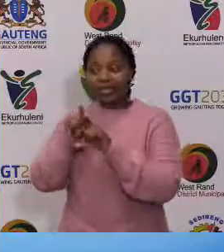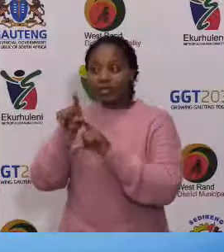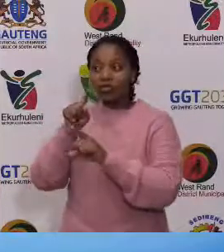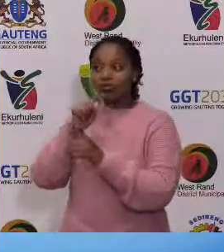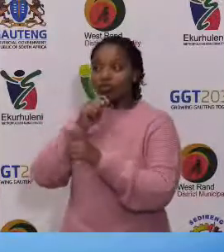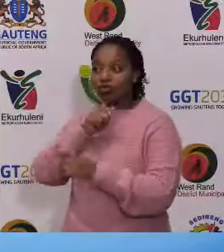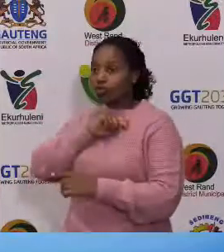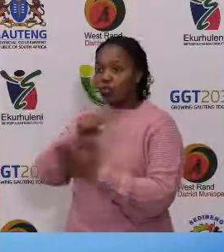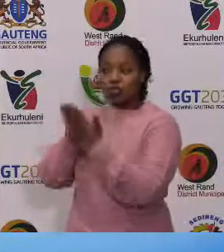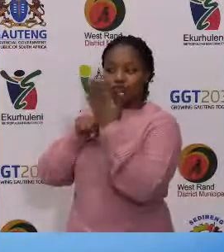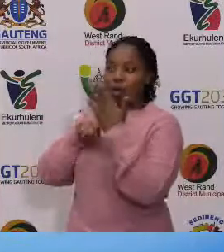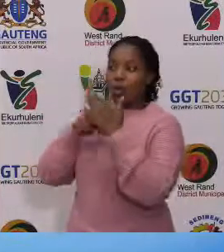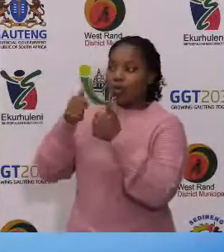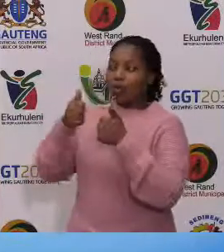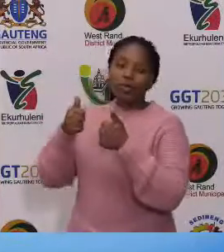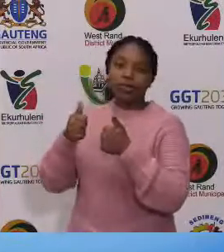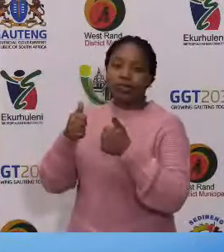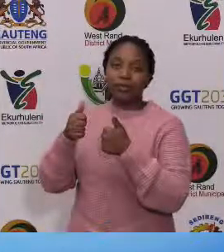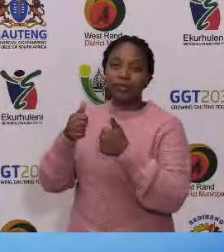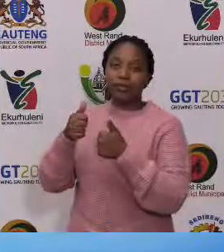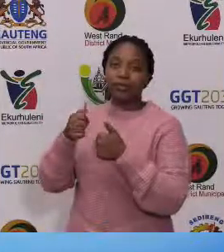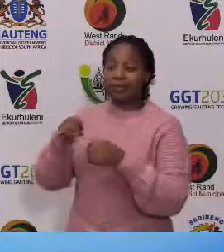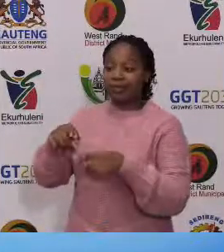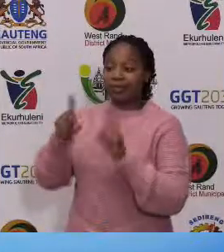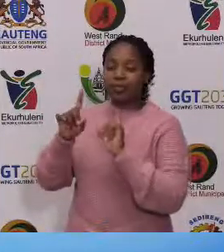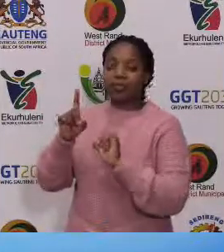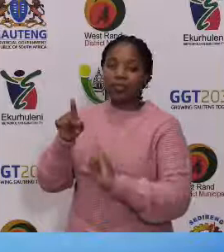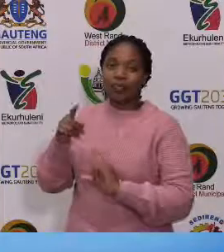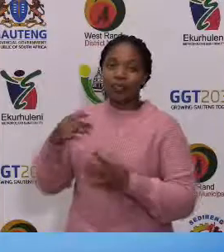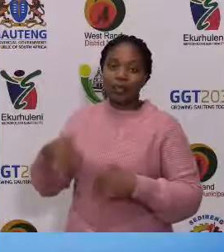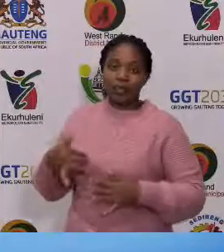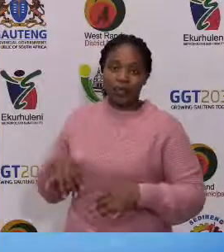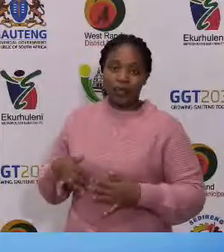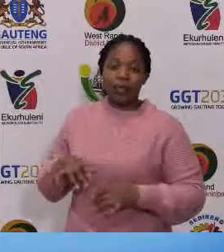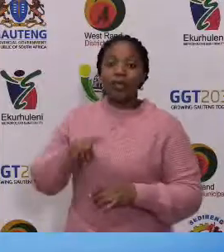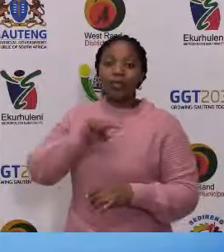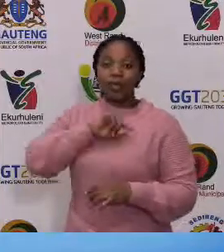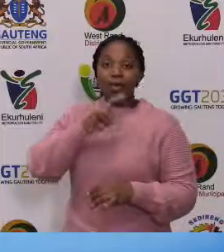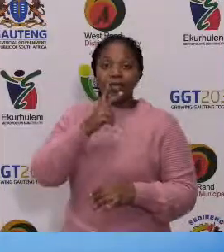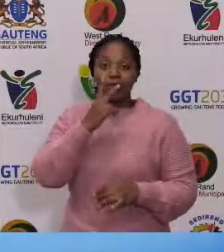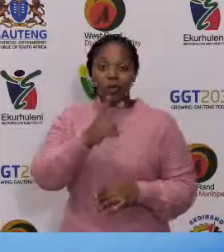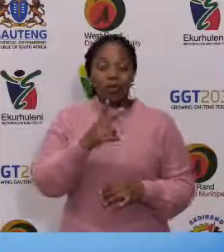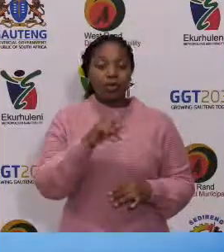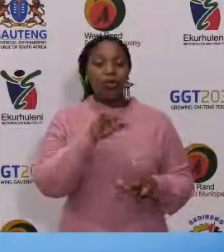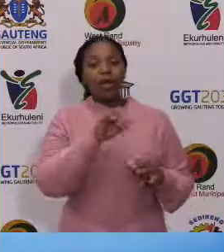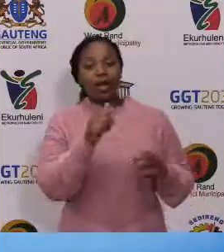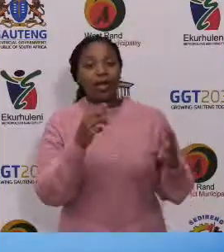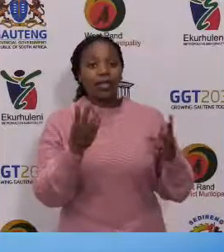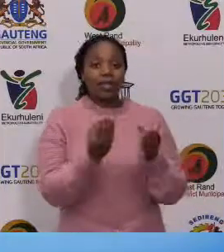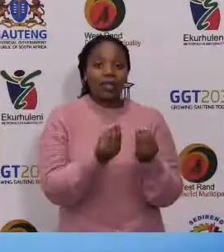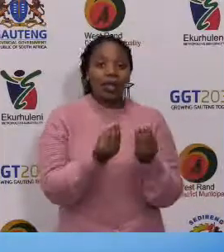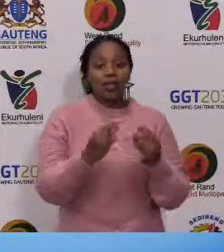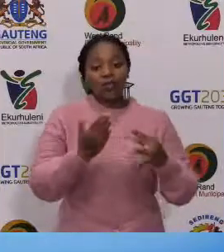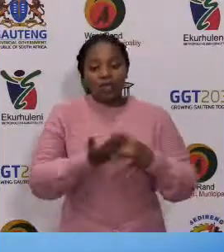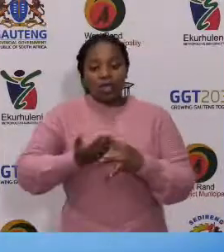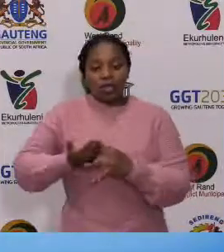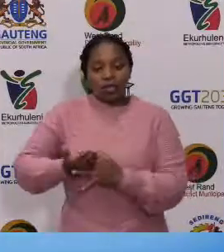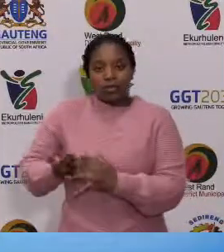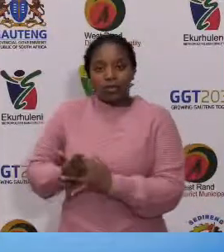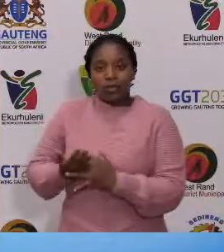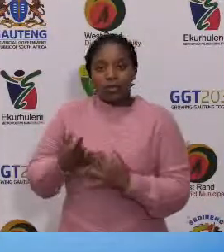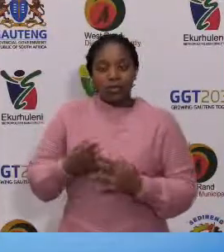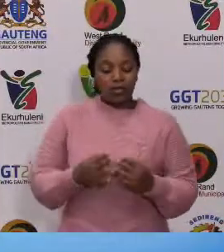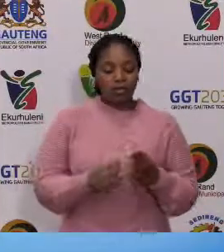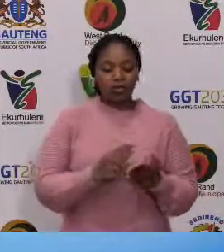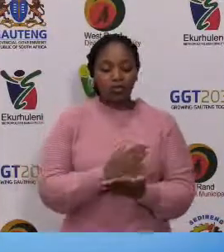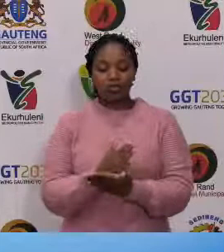if we look at the number of cases, the cumulative or the total number of cases distributed according